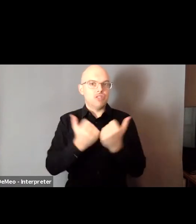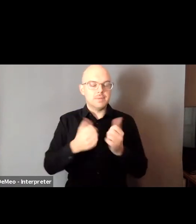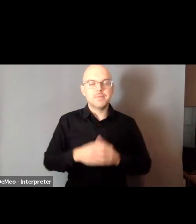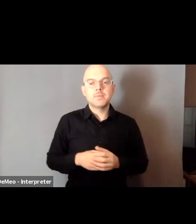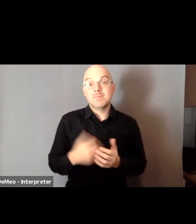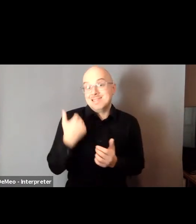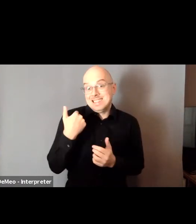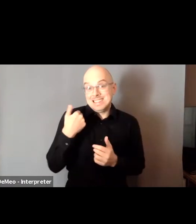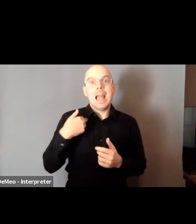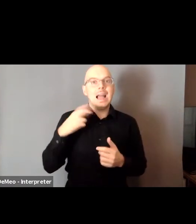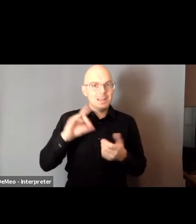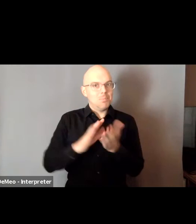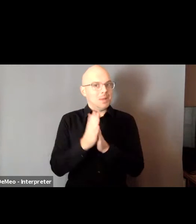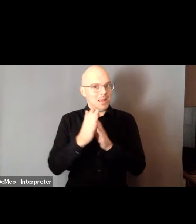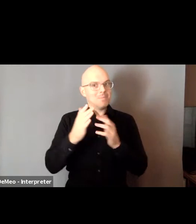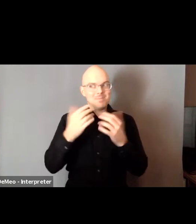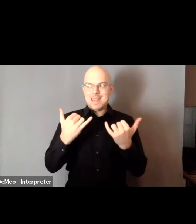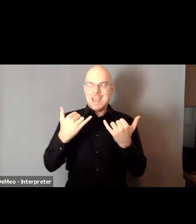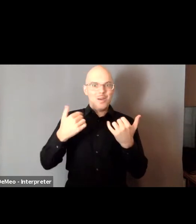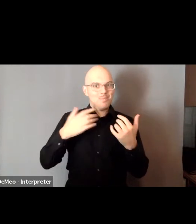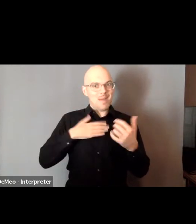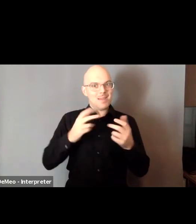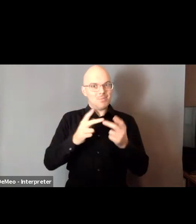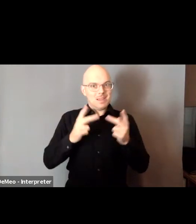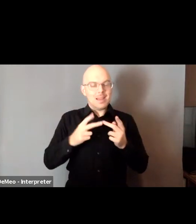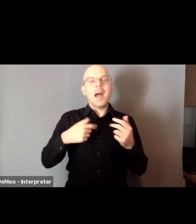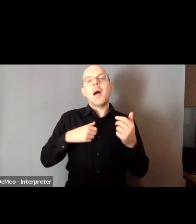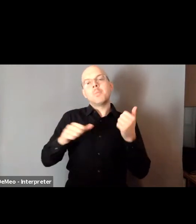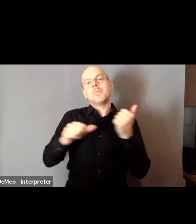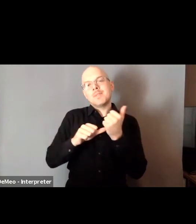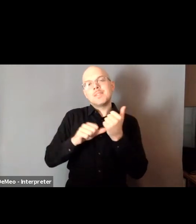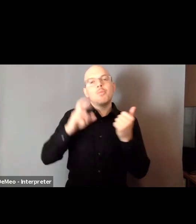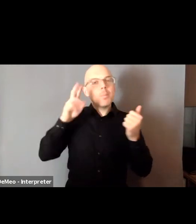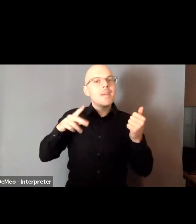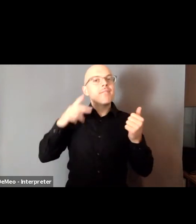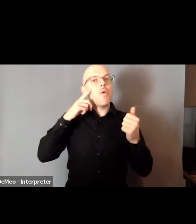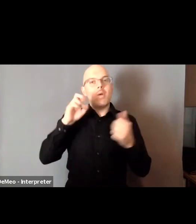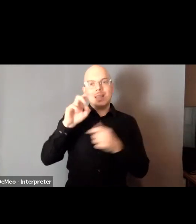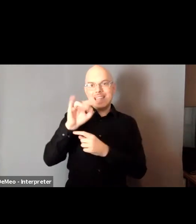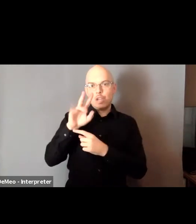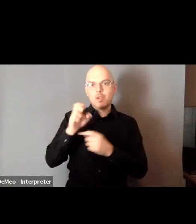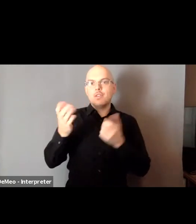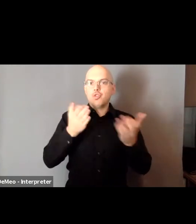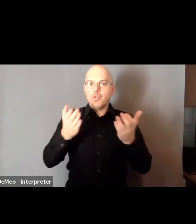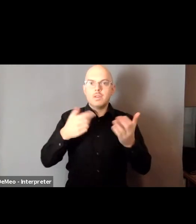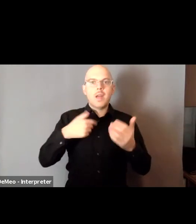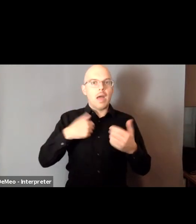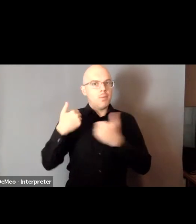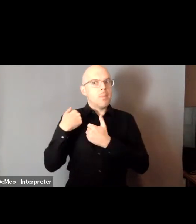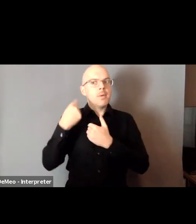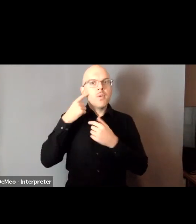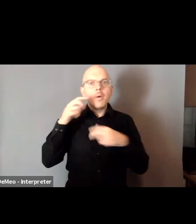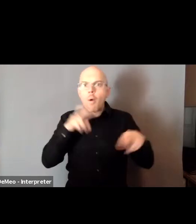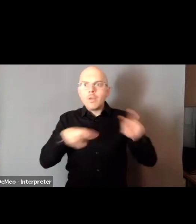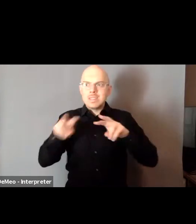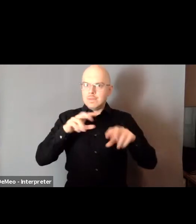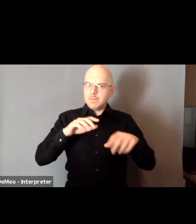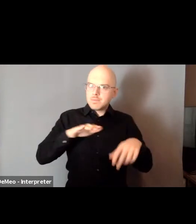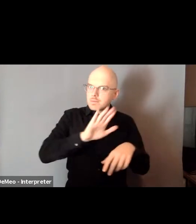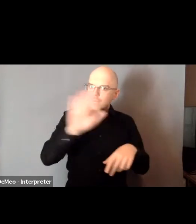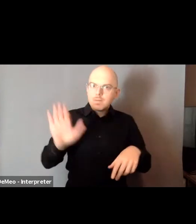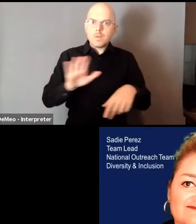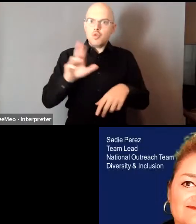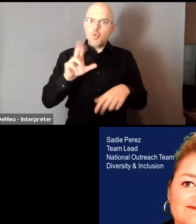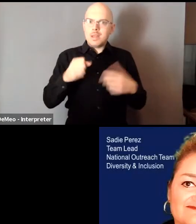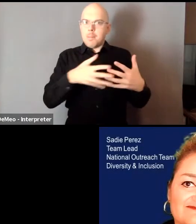for Air Traffic Services, where I help oversee the daily operation of our nation's air traffic control system. Now, I hope this inspires you